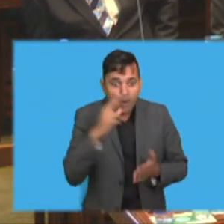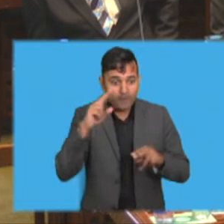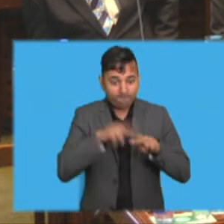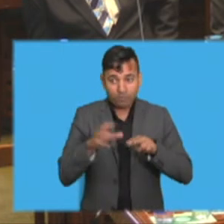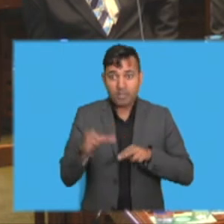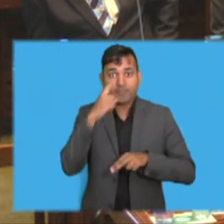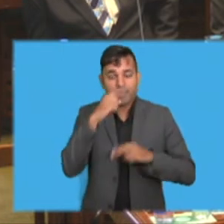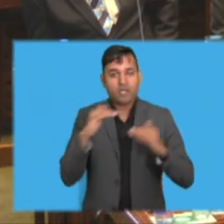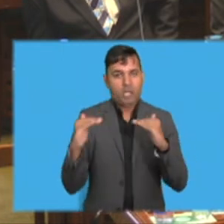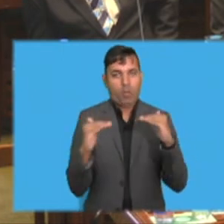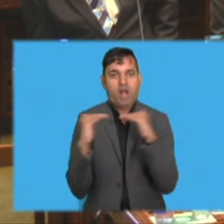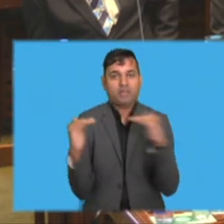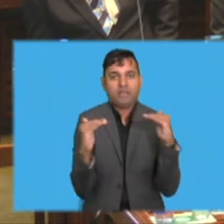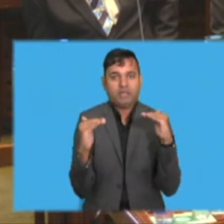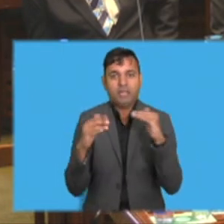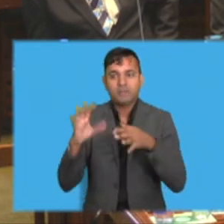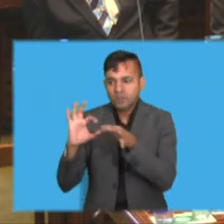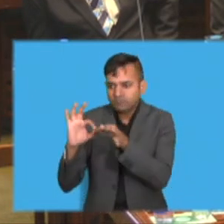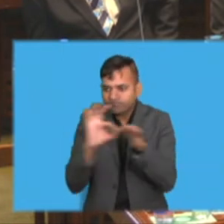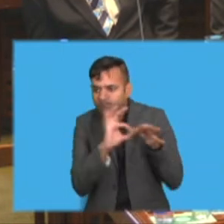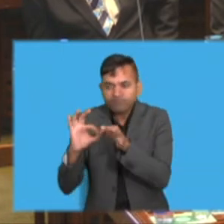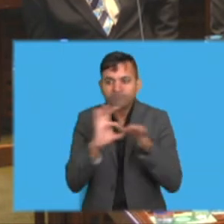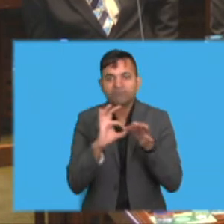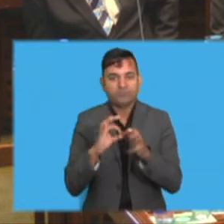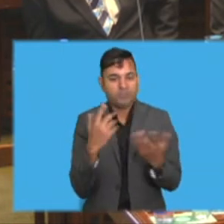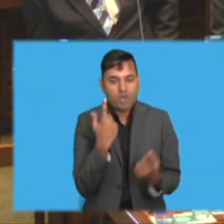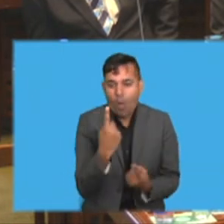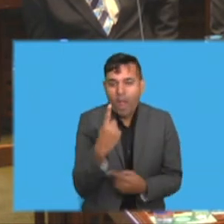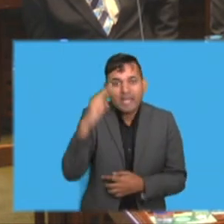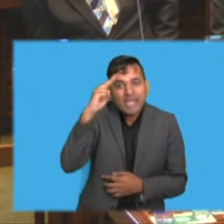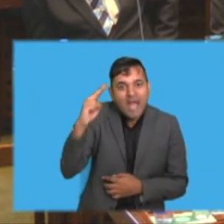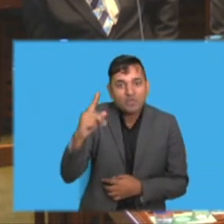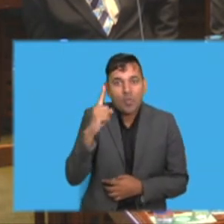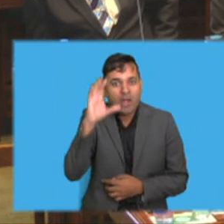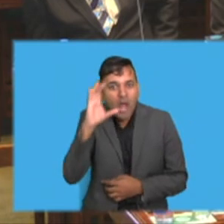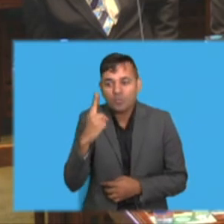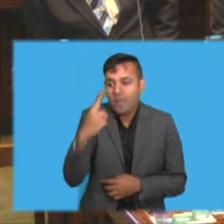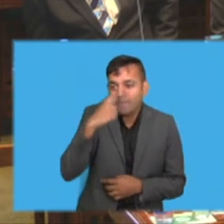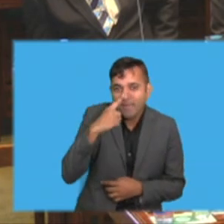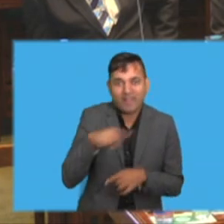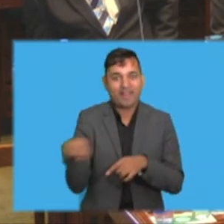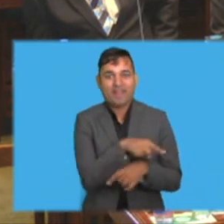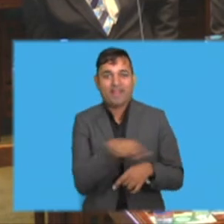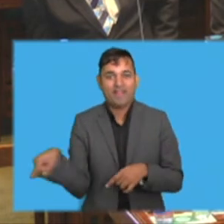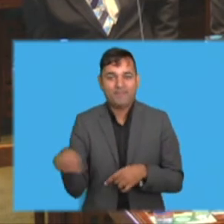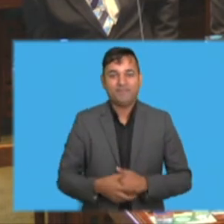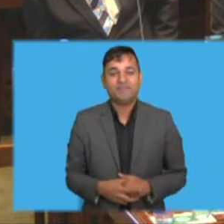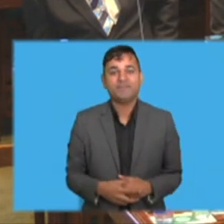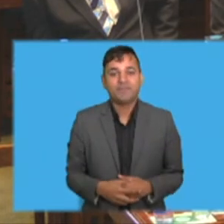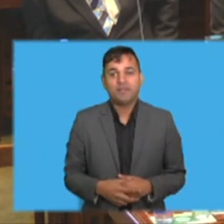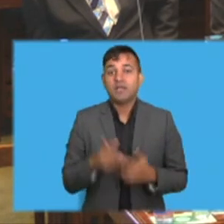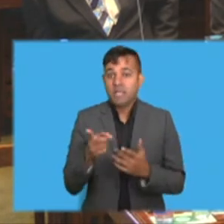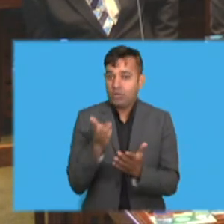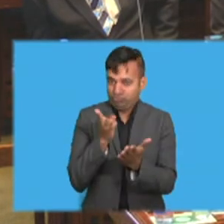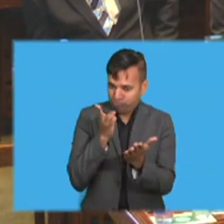one nation and one people. That is the truth. And armed with that truth, Madam Speaker, we will continue to